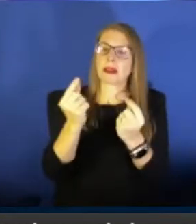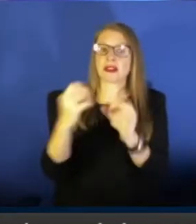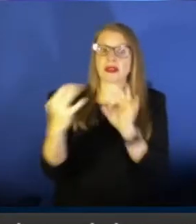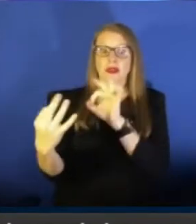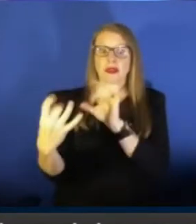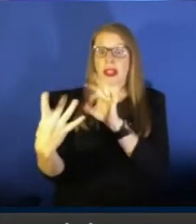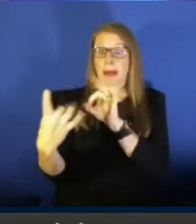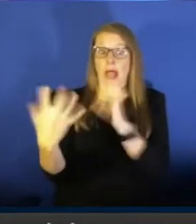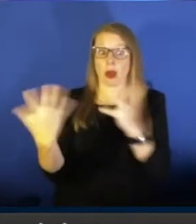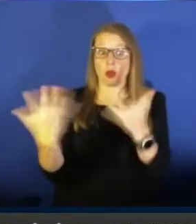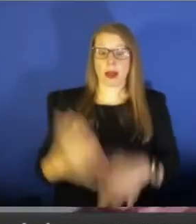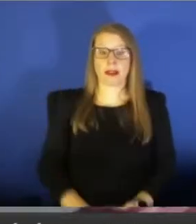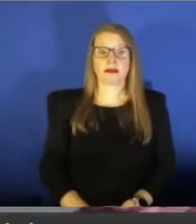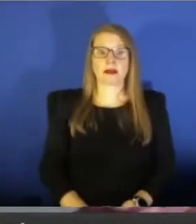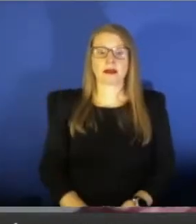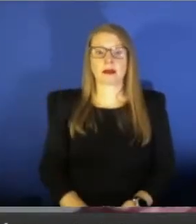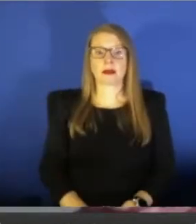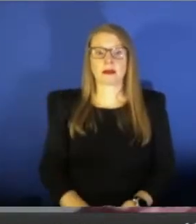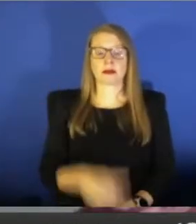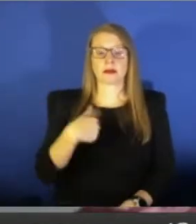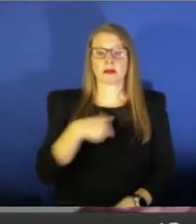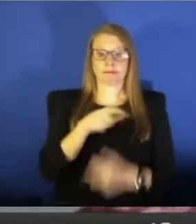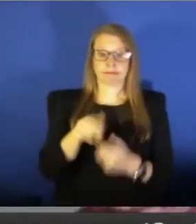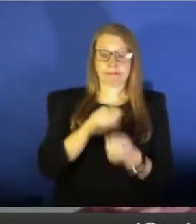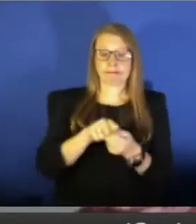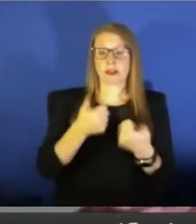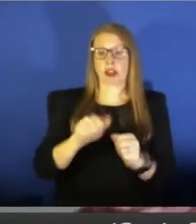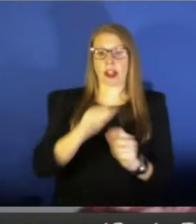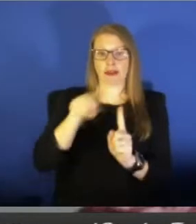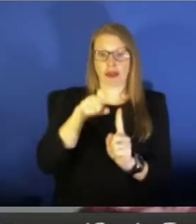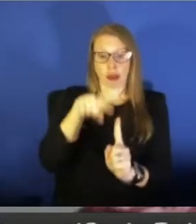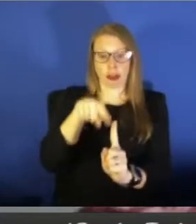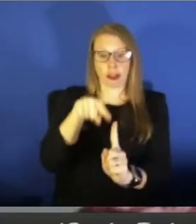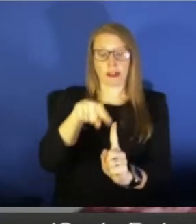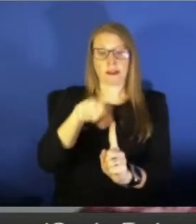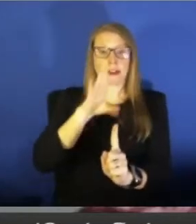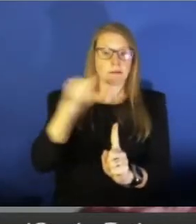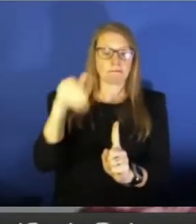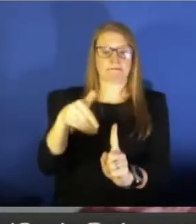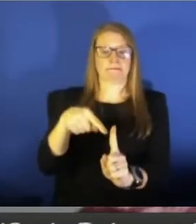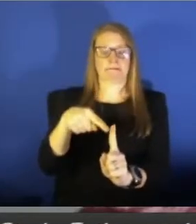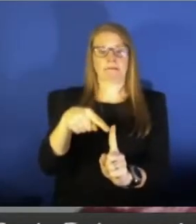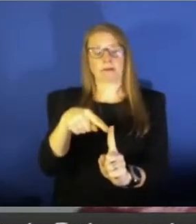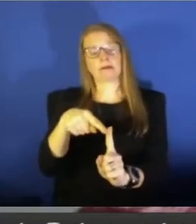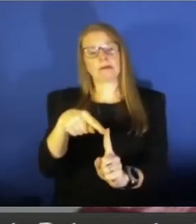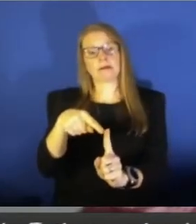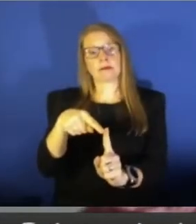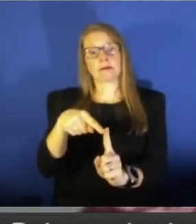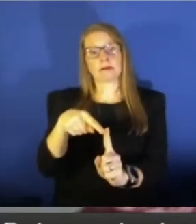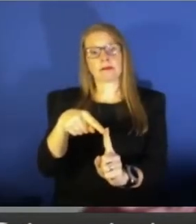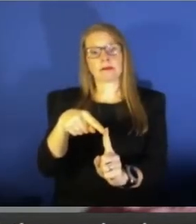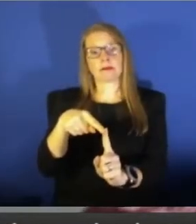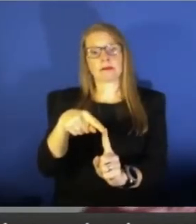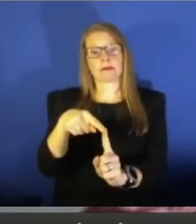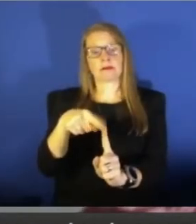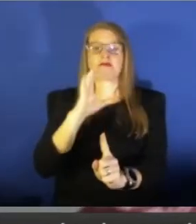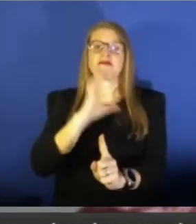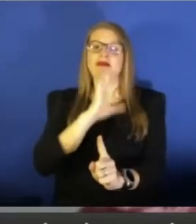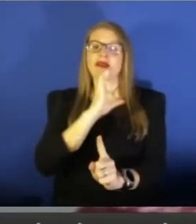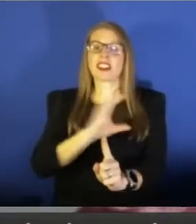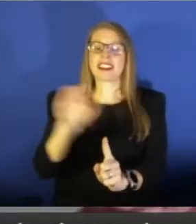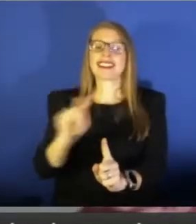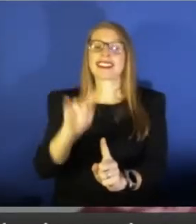come into Marillac? So again, Marilac's an inpatient child psych hospital. I oftentimes have that conversation with kids